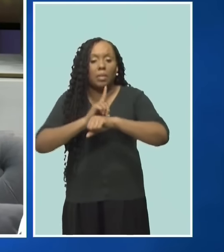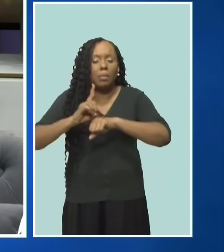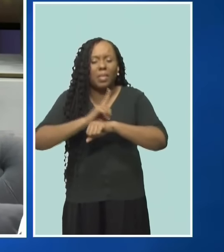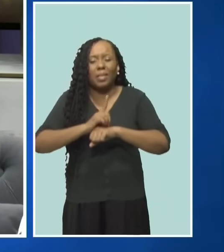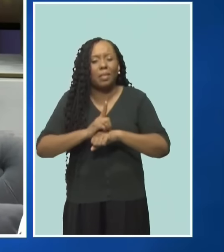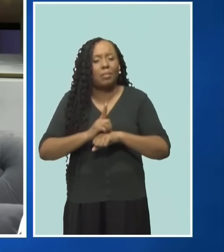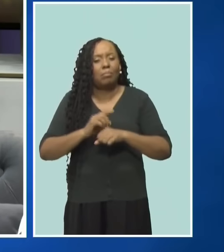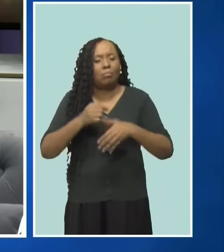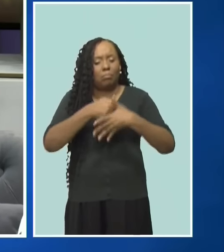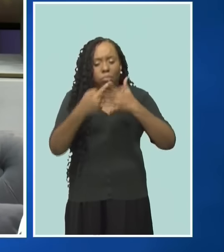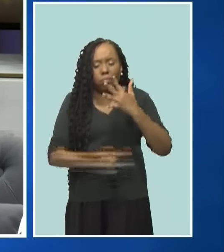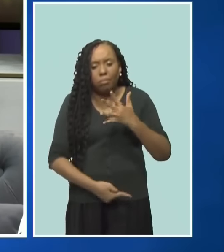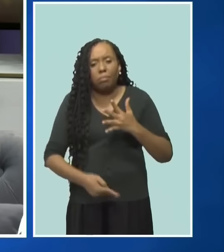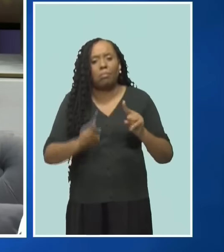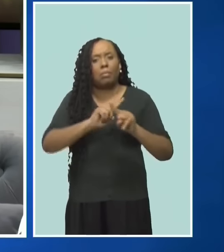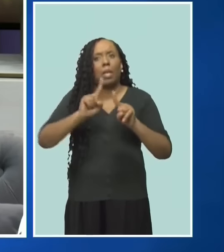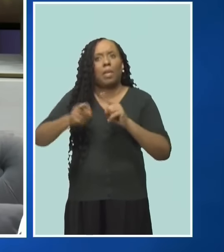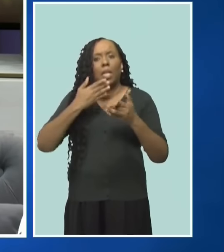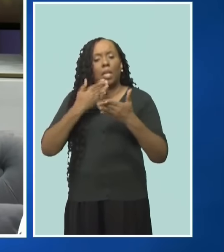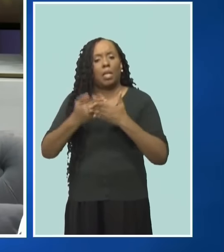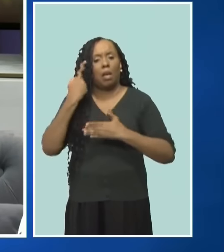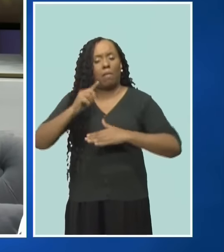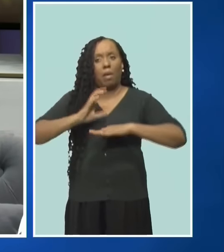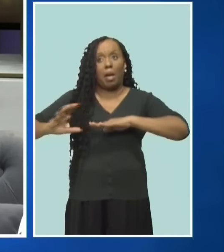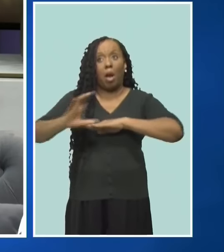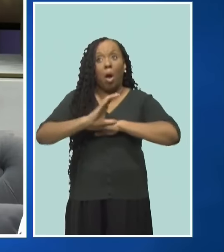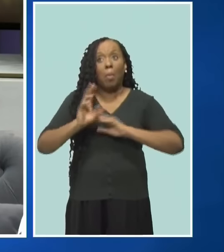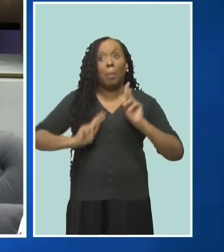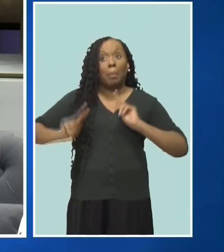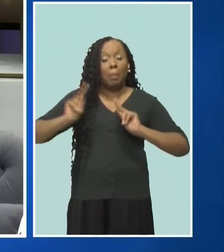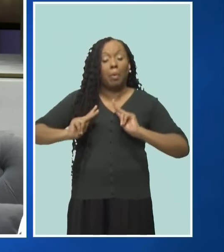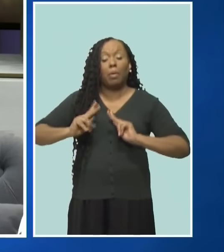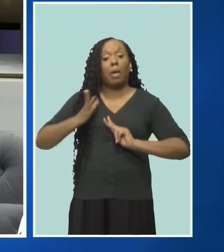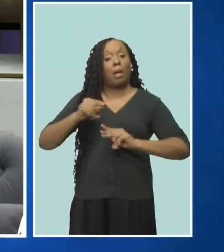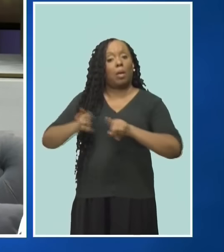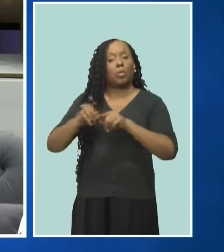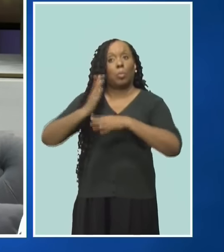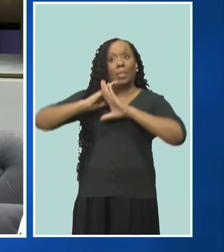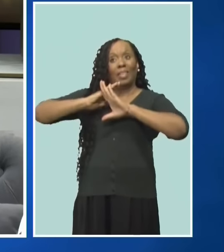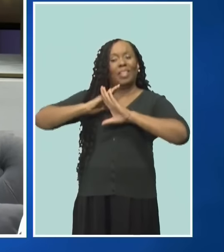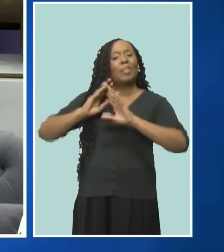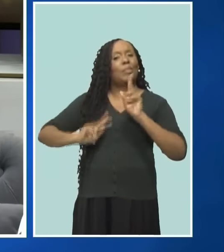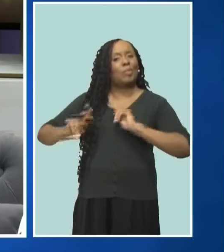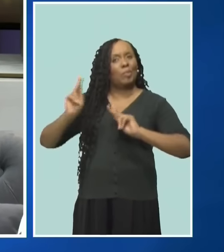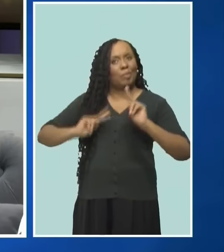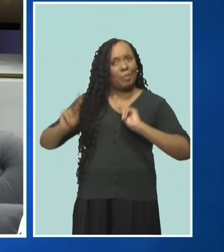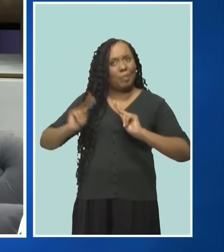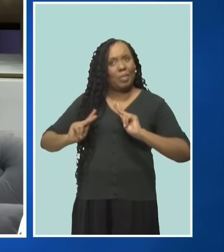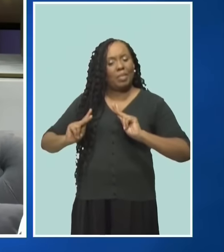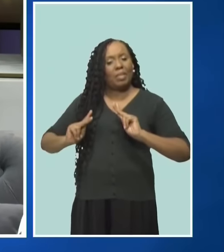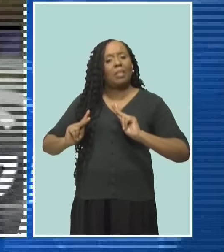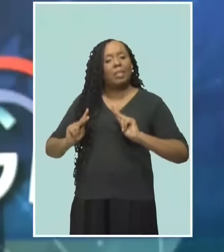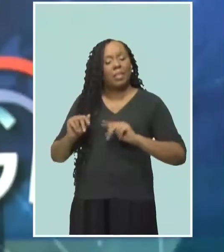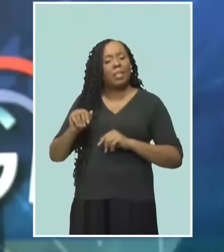good for people in the Caribbean, as well as, I think, protecting those working people in the